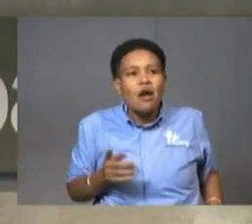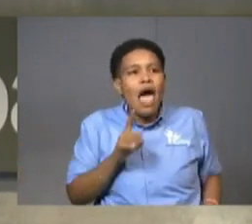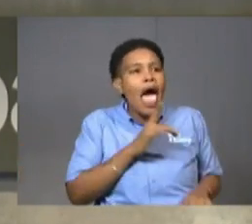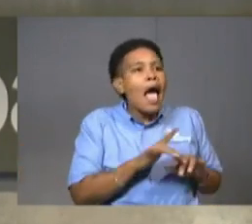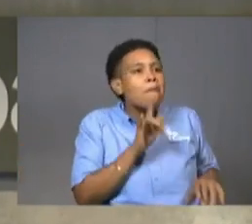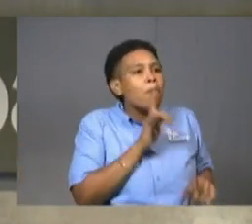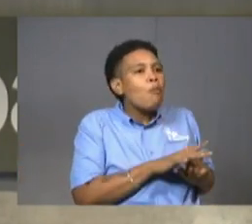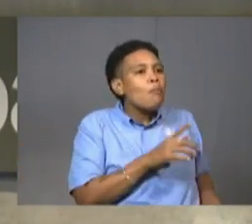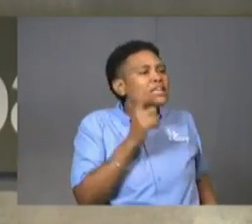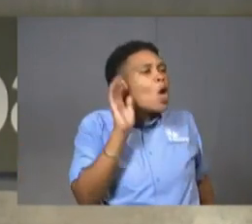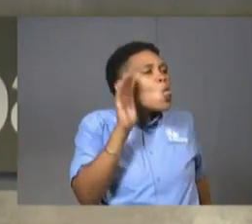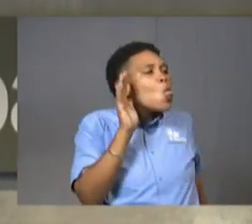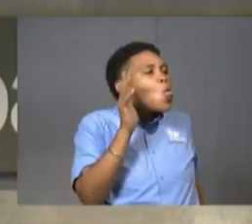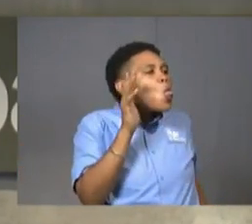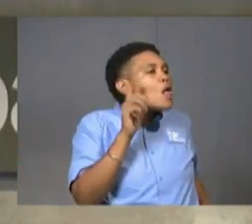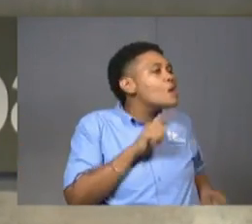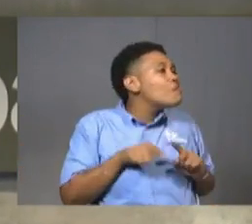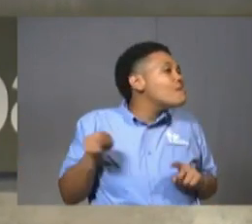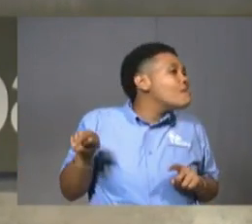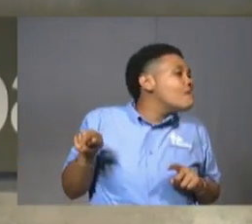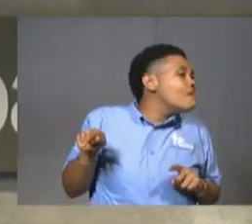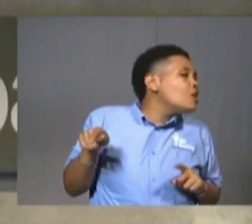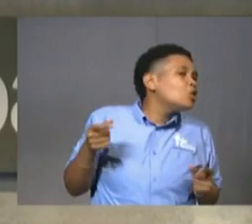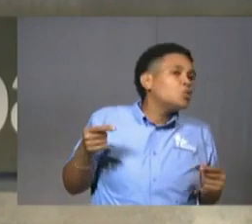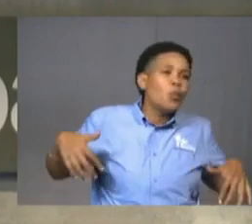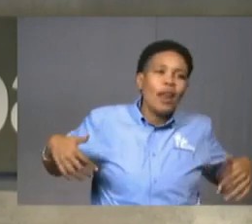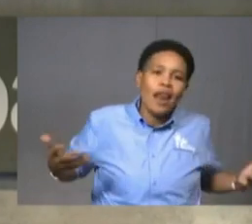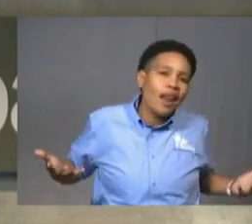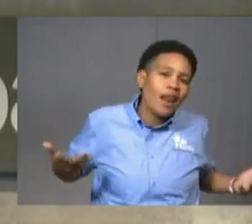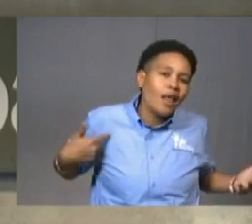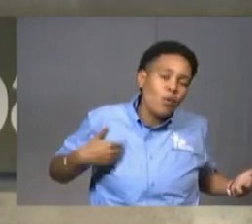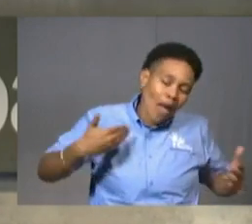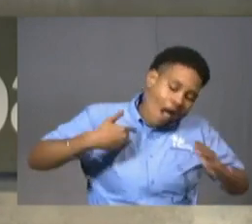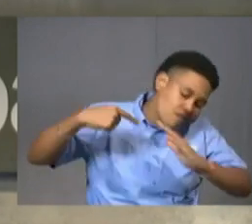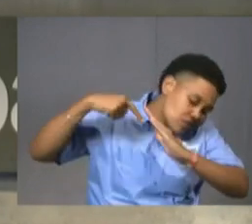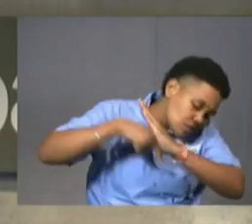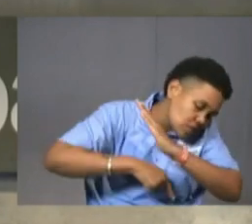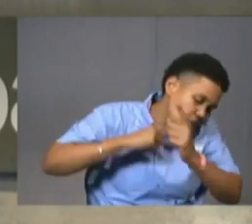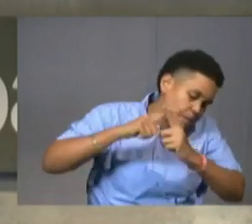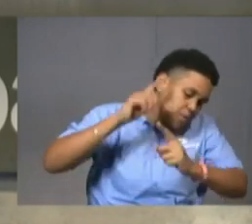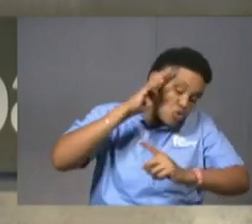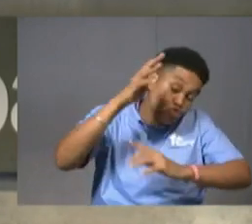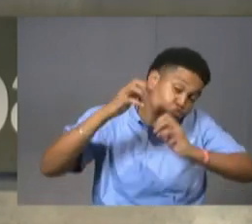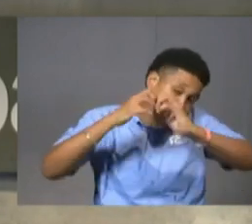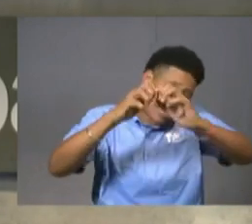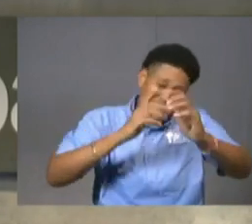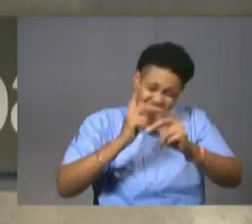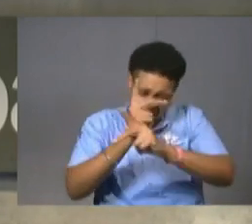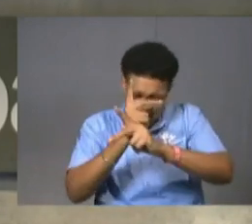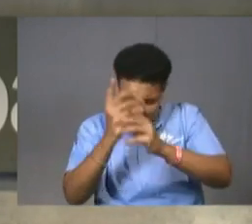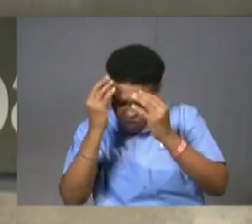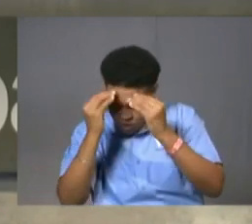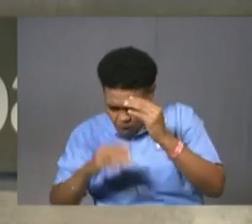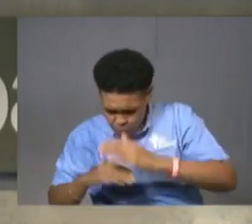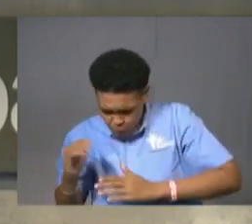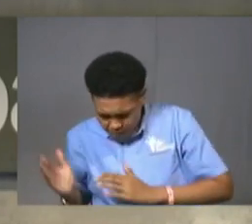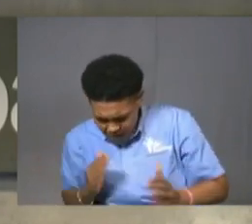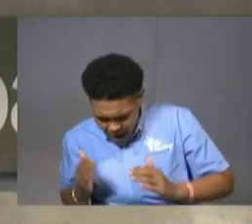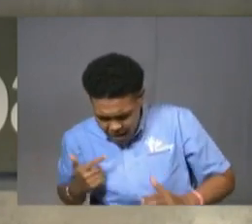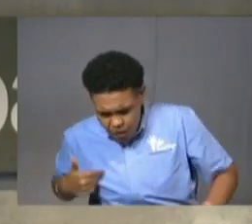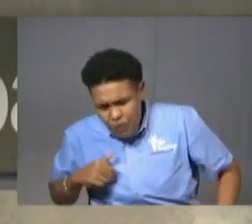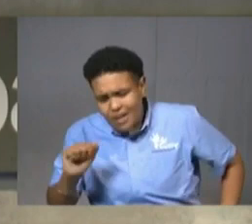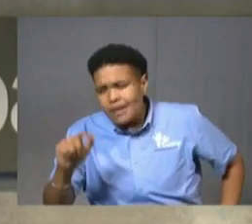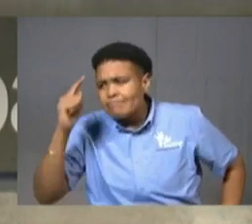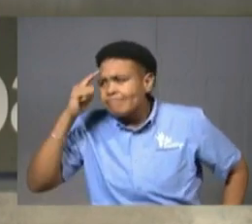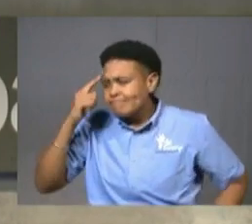promises. We have a detailed and creative and carefully thought out plan that we can